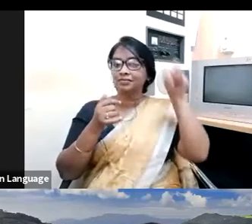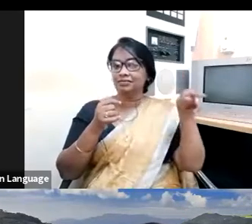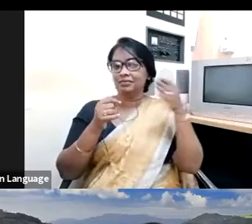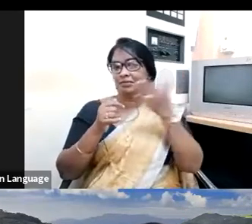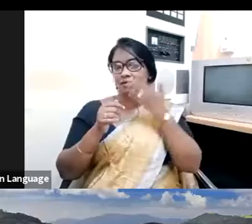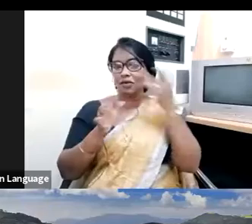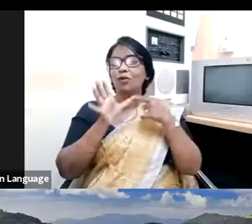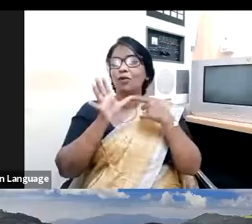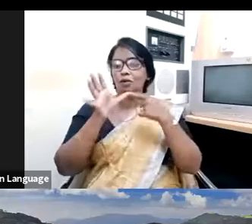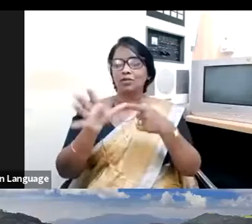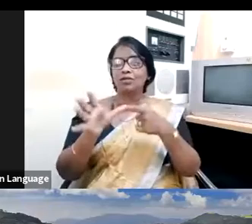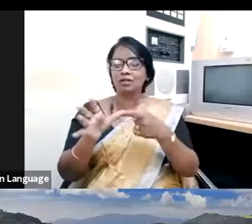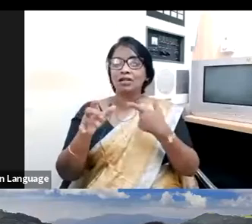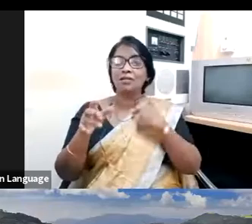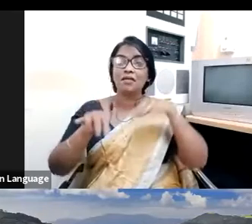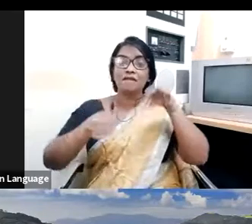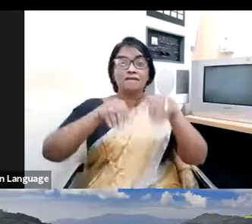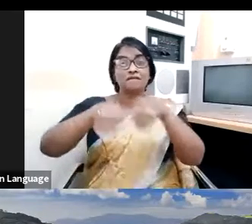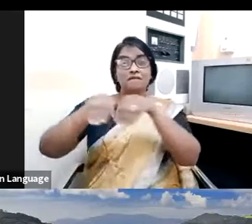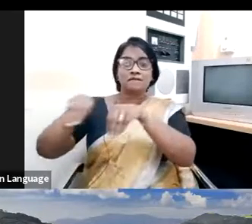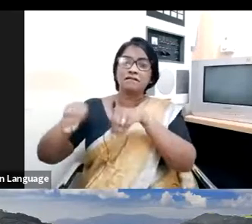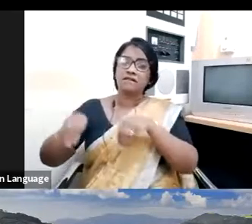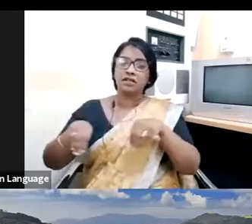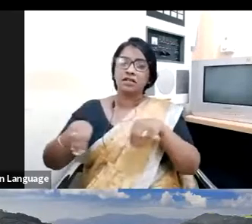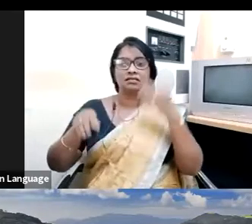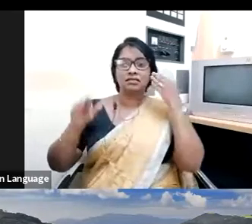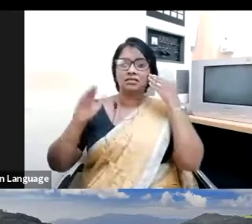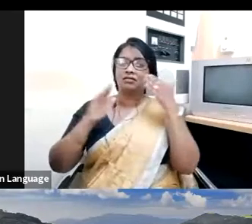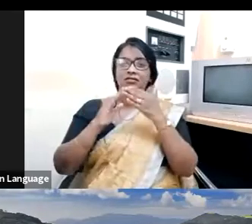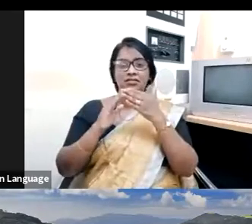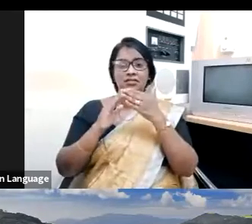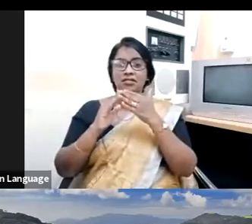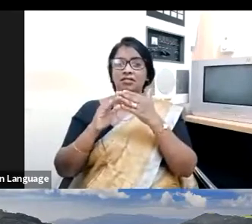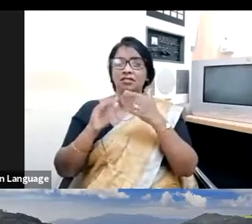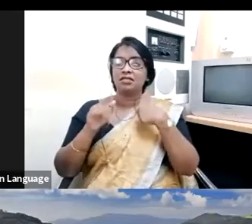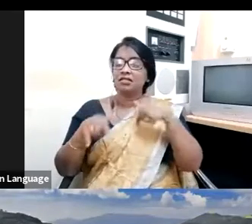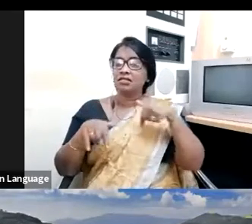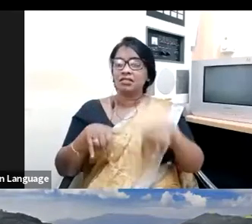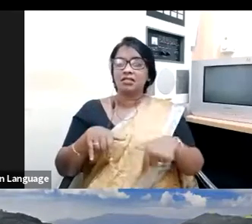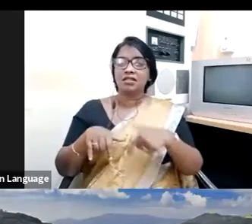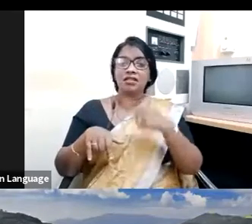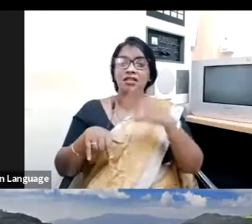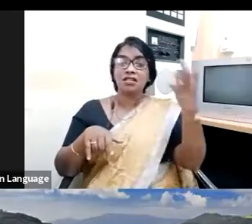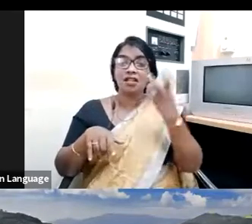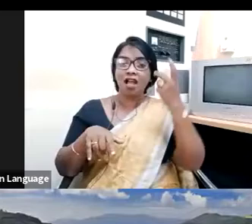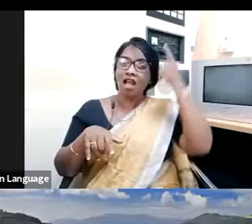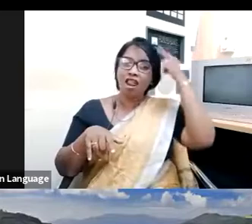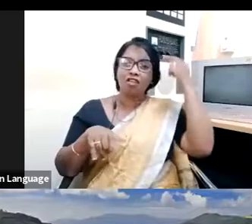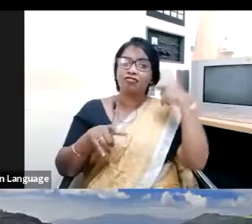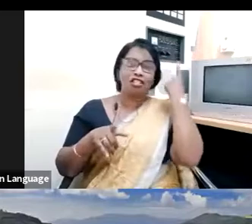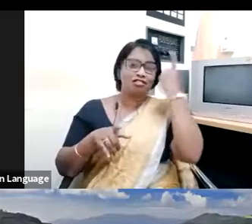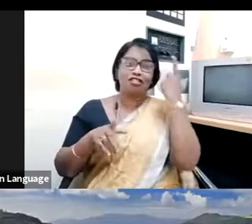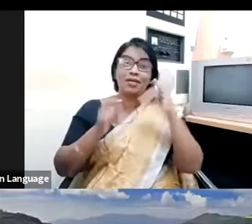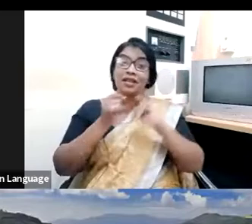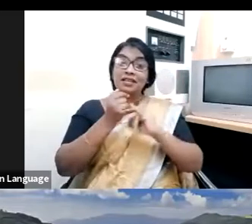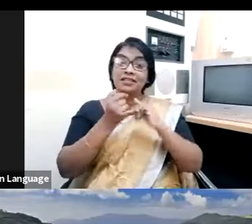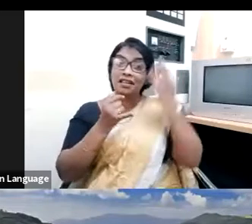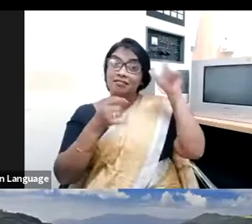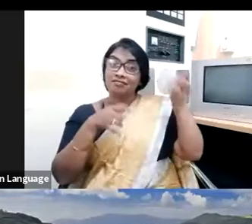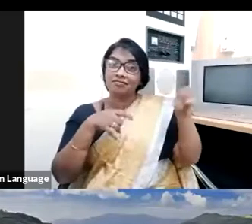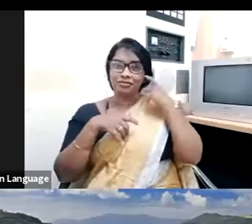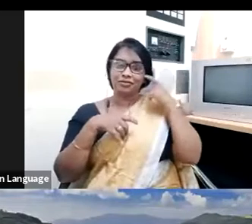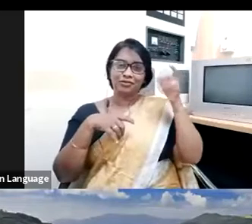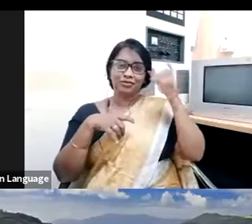have not much in-depth knowledge about coal. Over to you, Shirani. Shirani, go for it. Okay, at least I can say